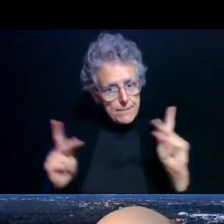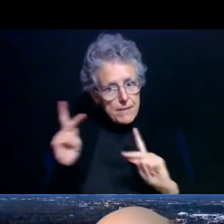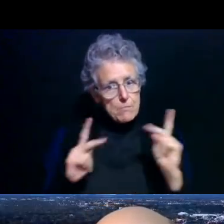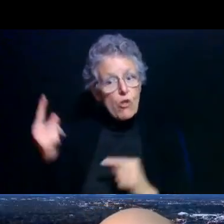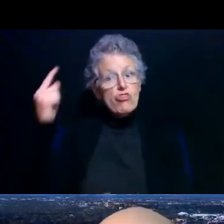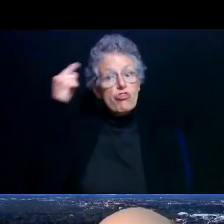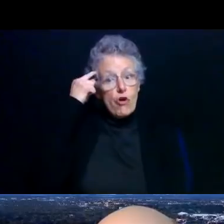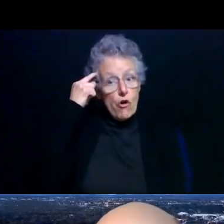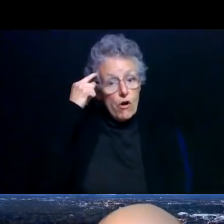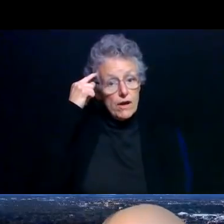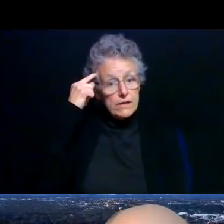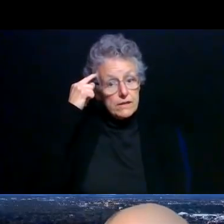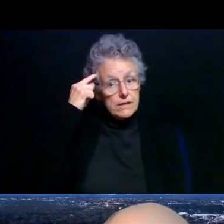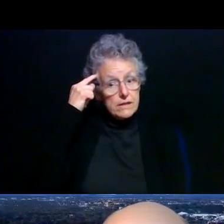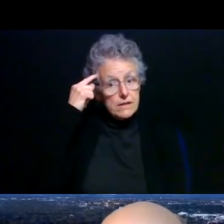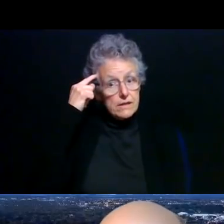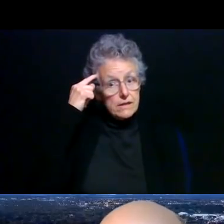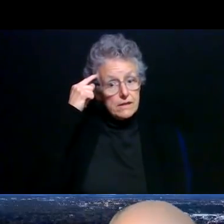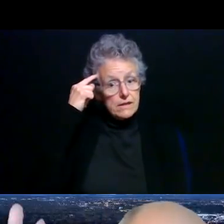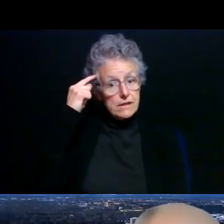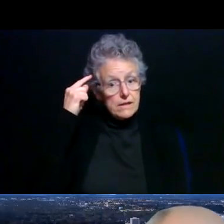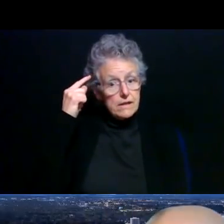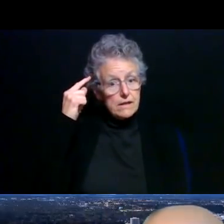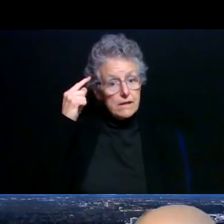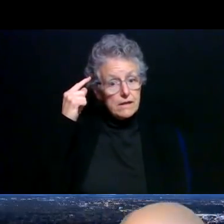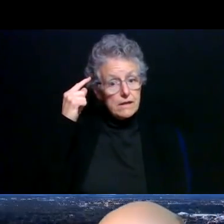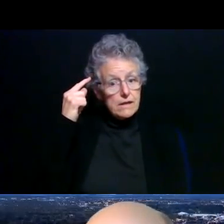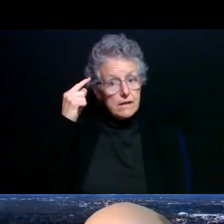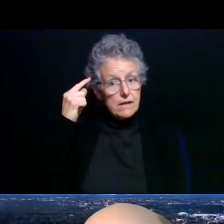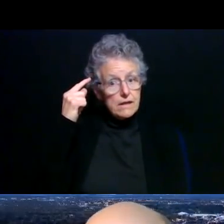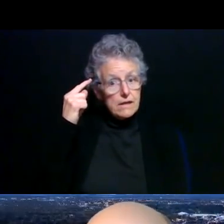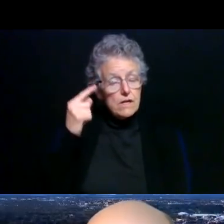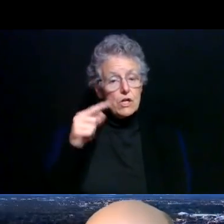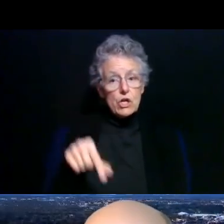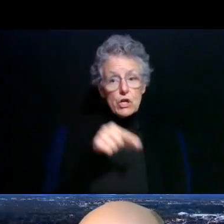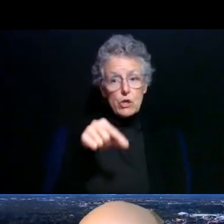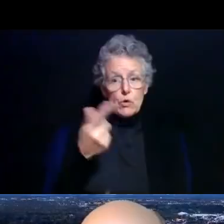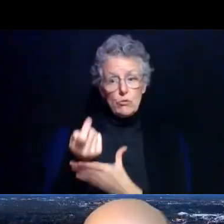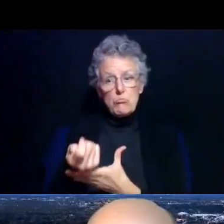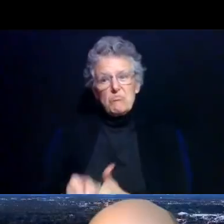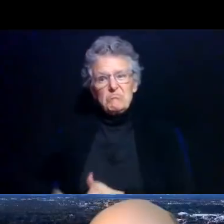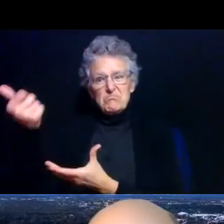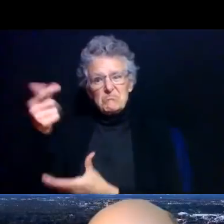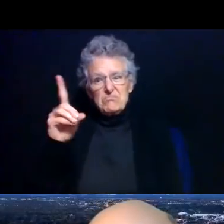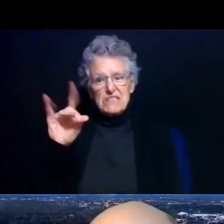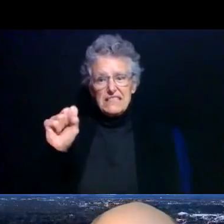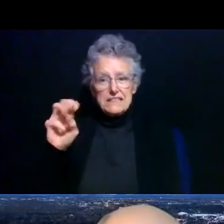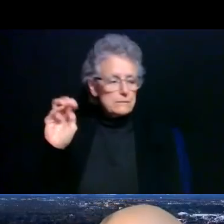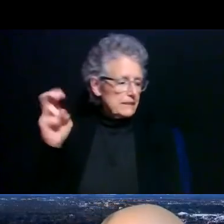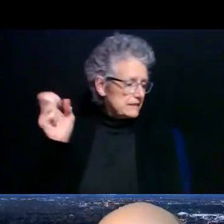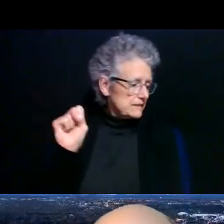thought, as we were moving questions out of the queue into the dismissed column, please understand that we are not dismissing